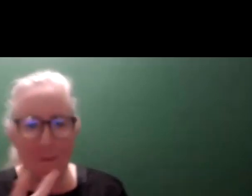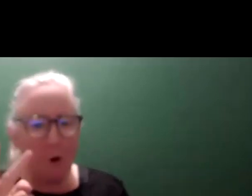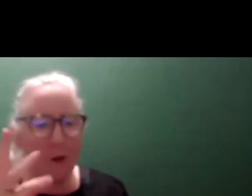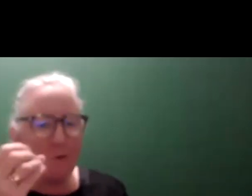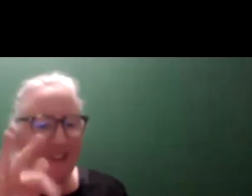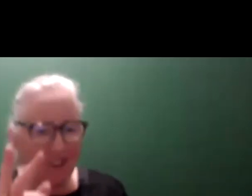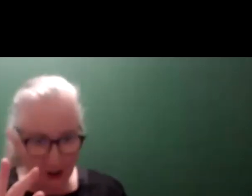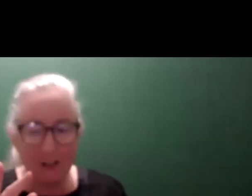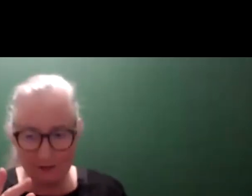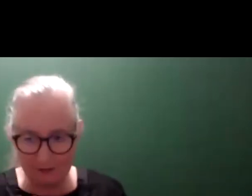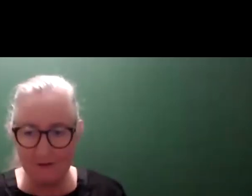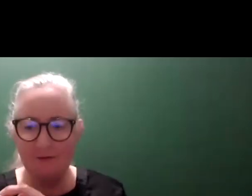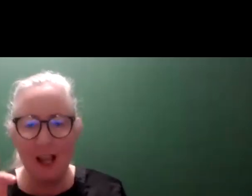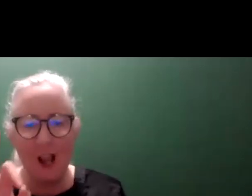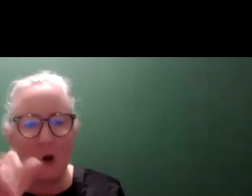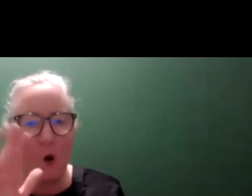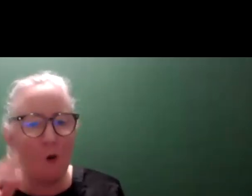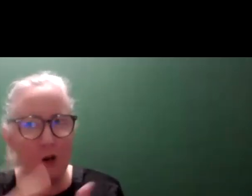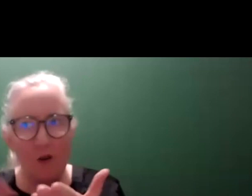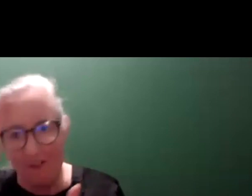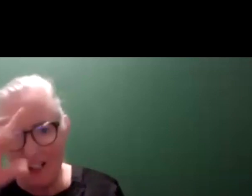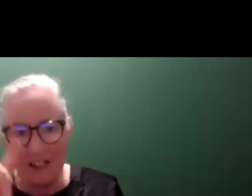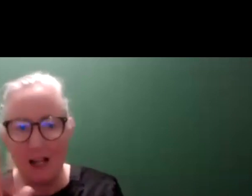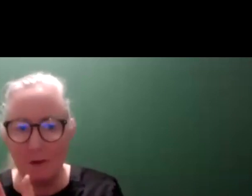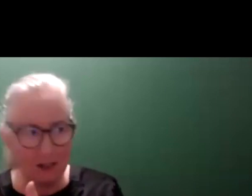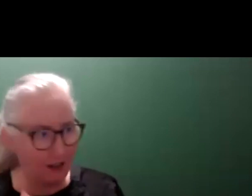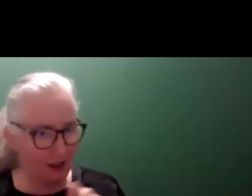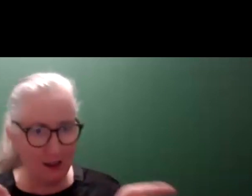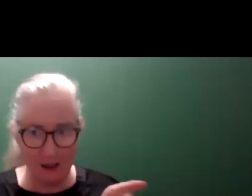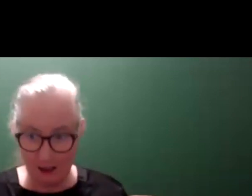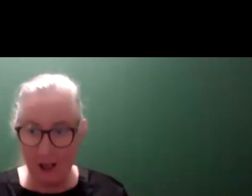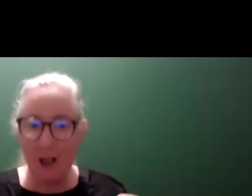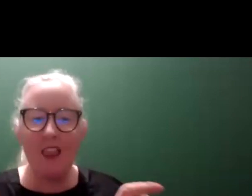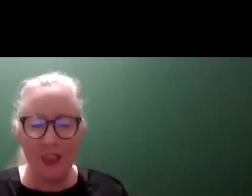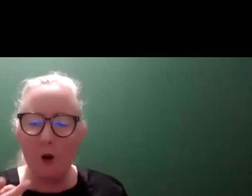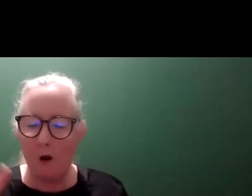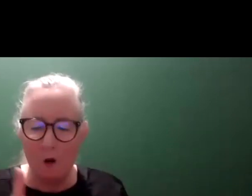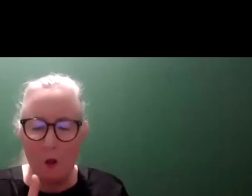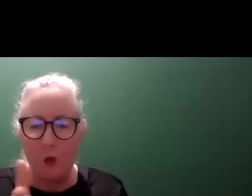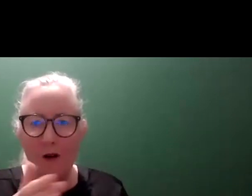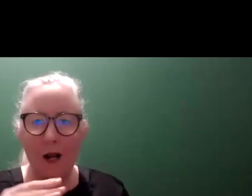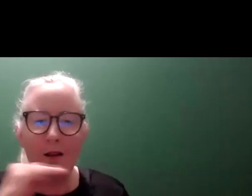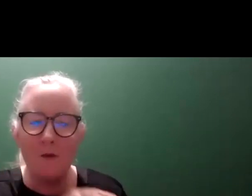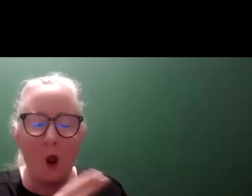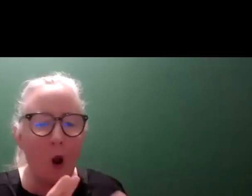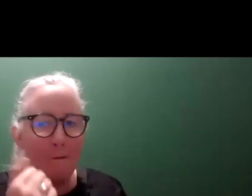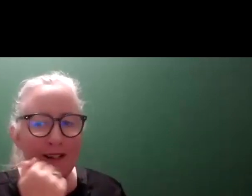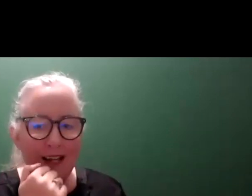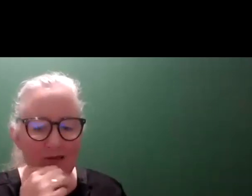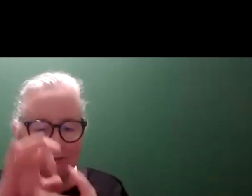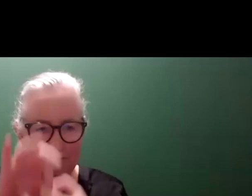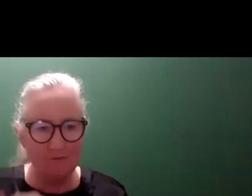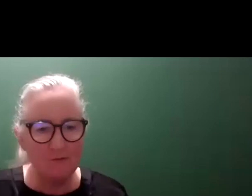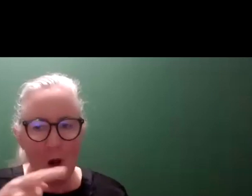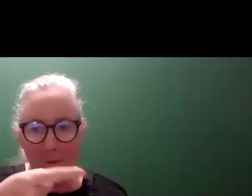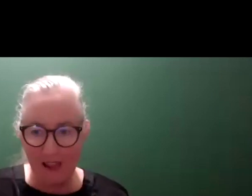Consultant Geriatrician in Galway University Hospitals, will step through the key updates to the policy.